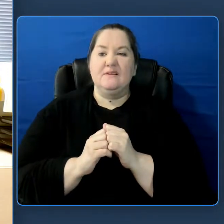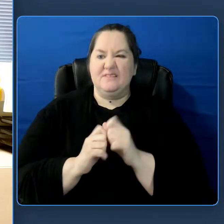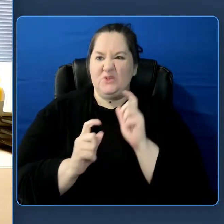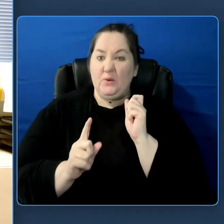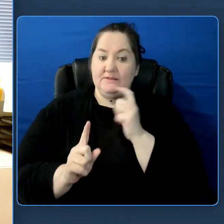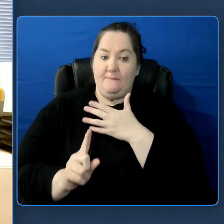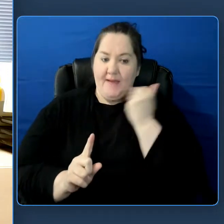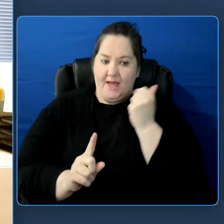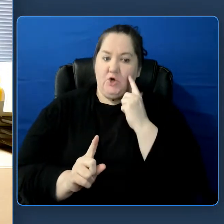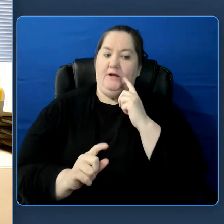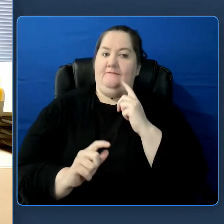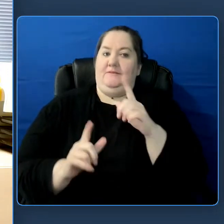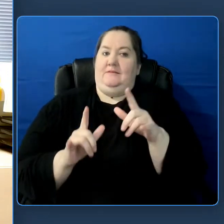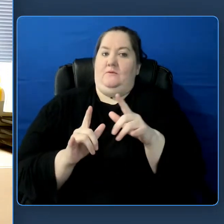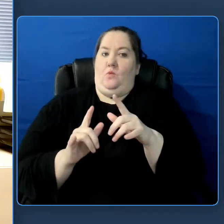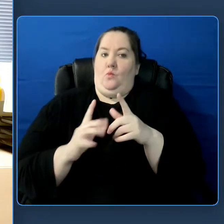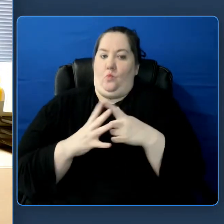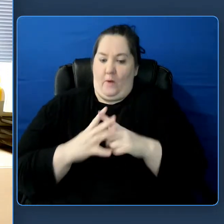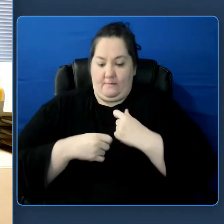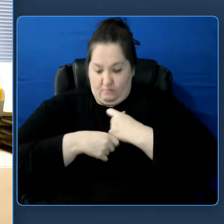mind.